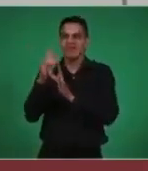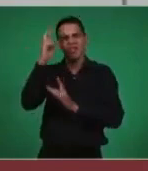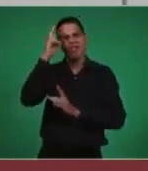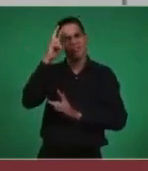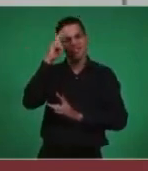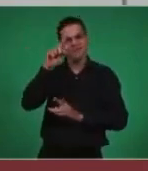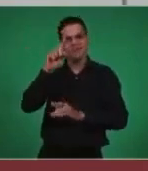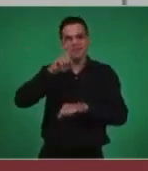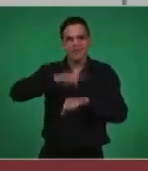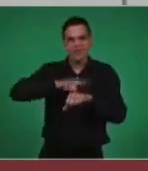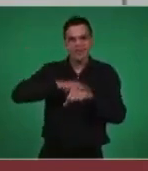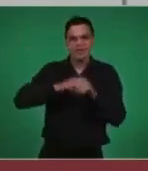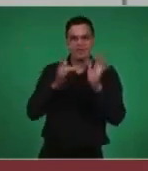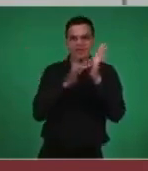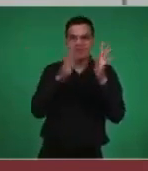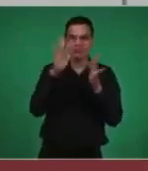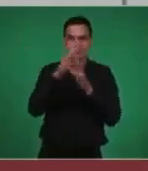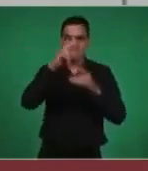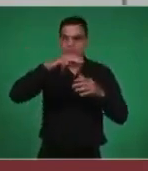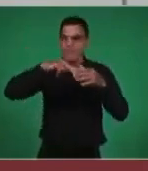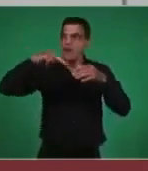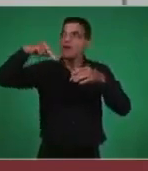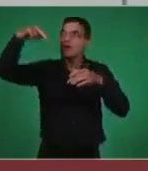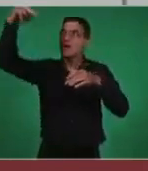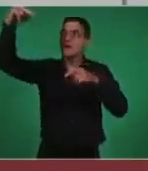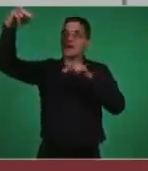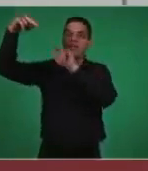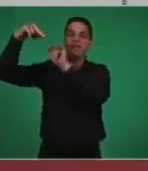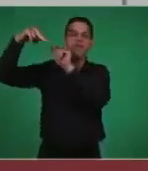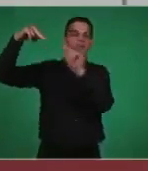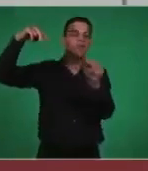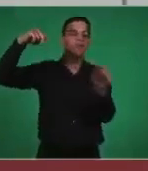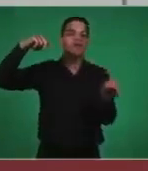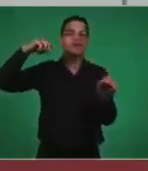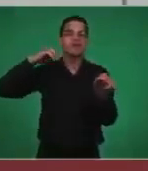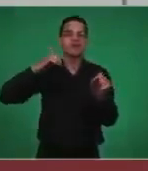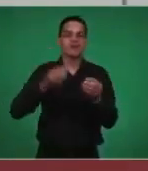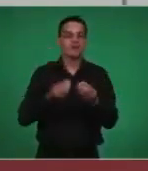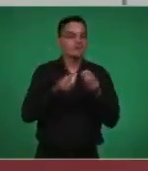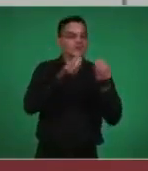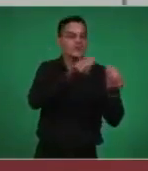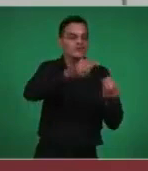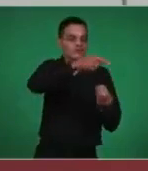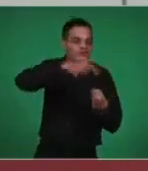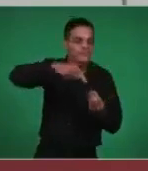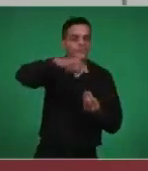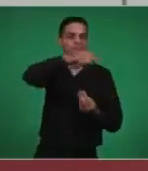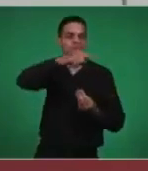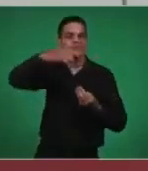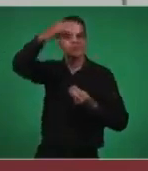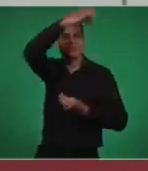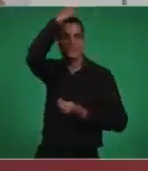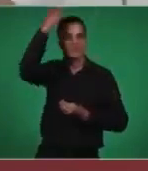Jesus said, I live with you, the Holy Spirit. The Holy Spirit is in